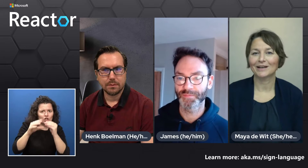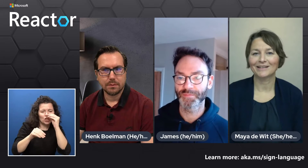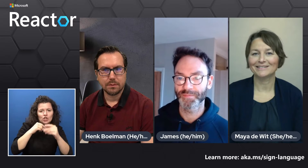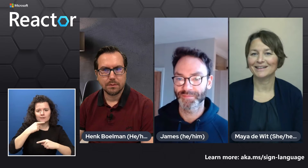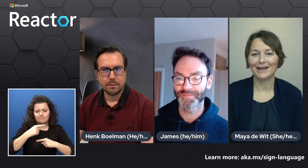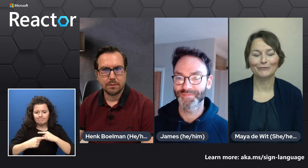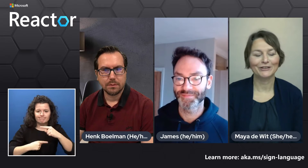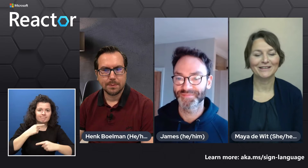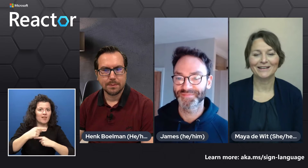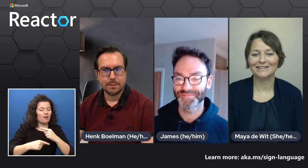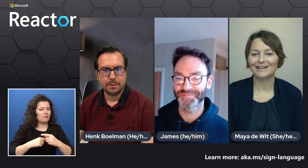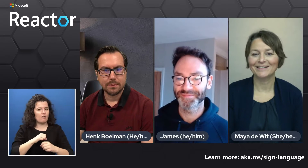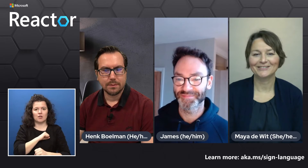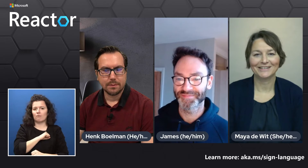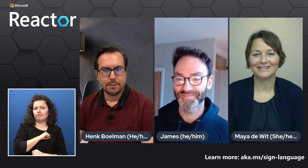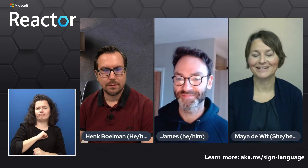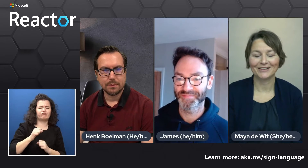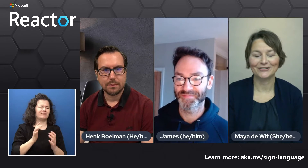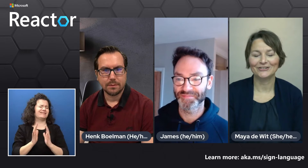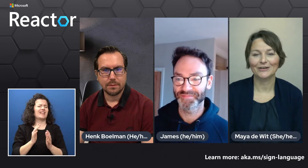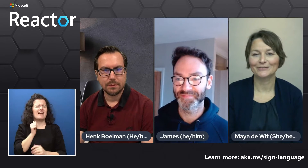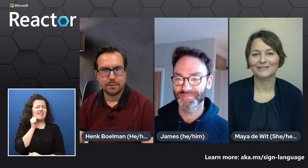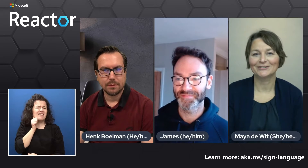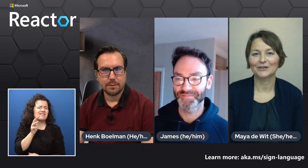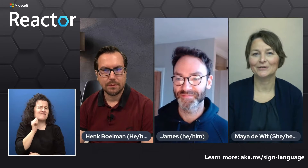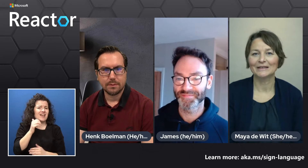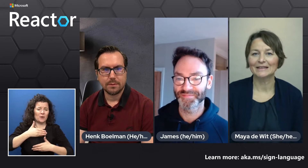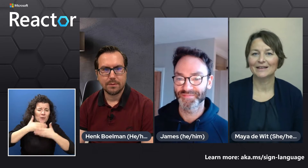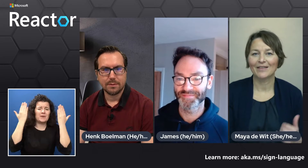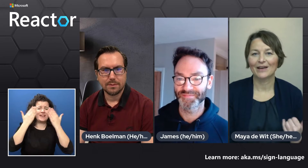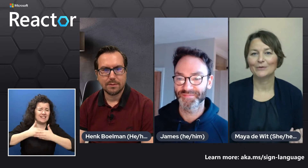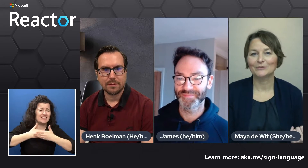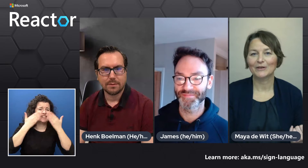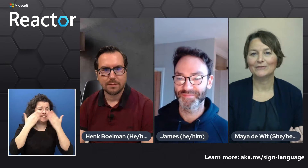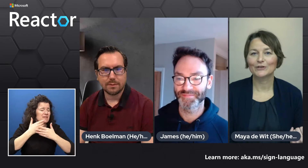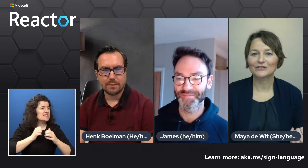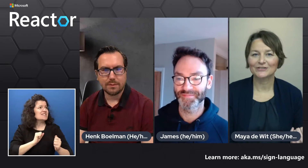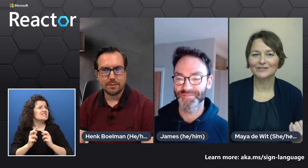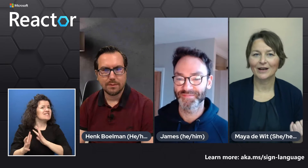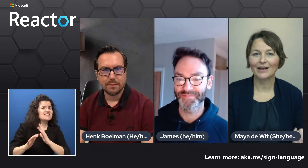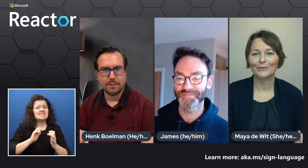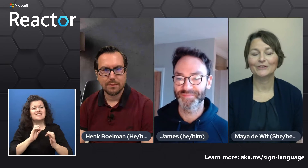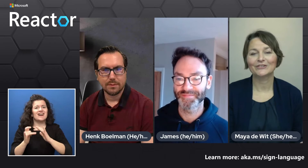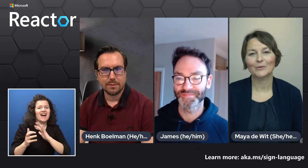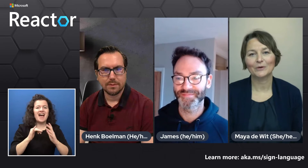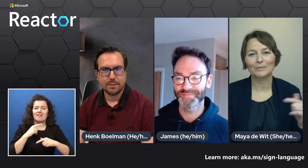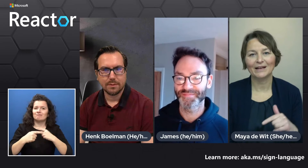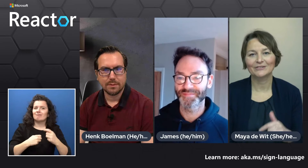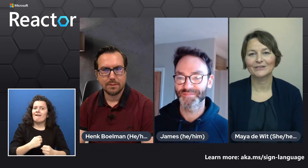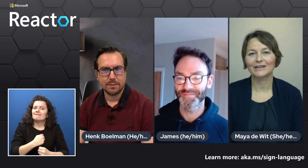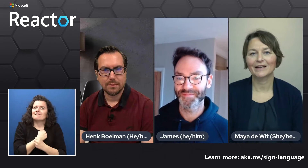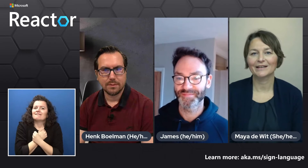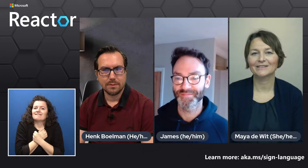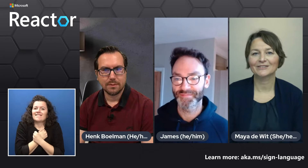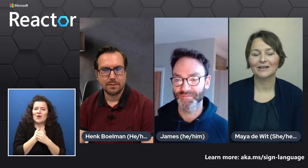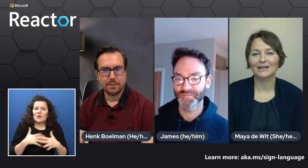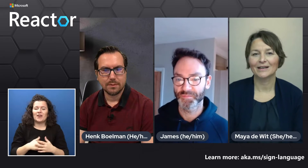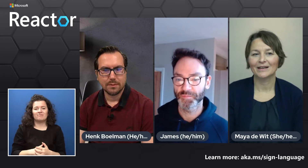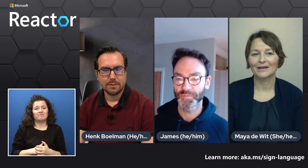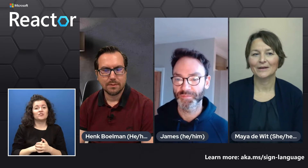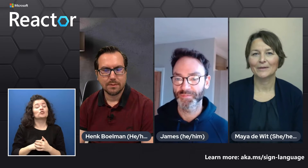it. Every day and night, and I just loved it. So that was my first sign language. I went back to the